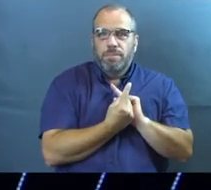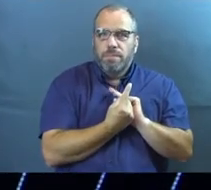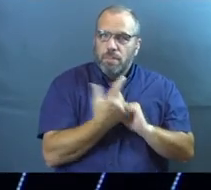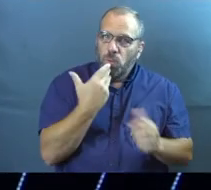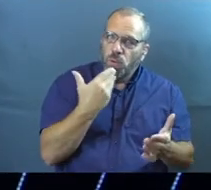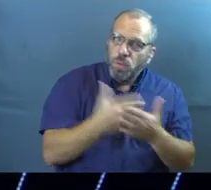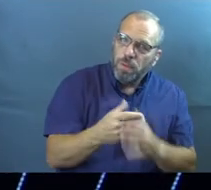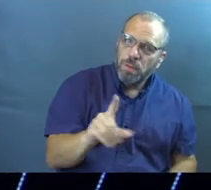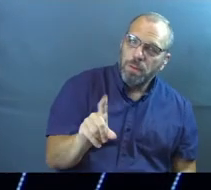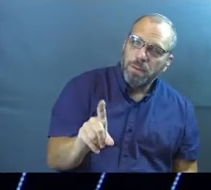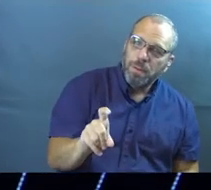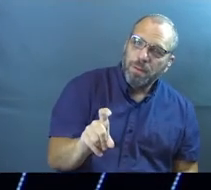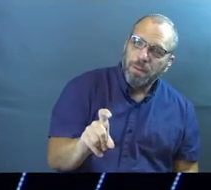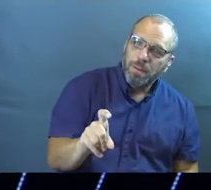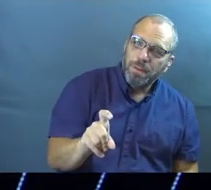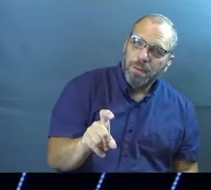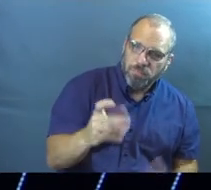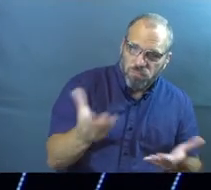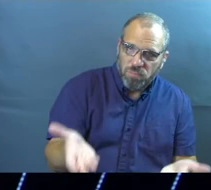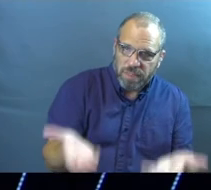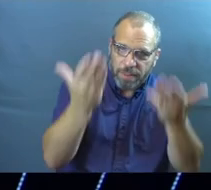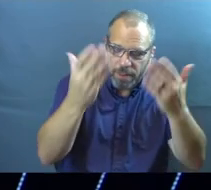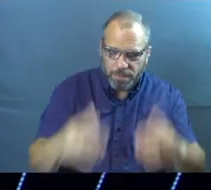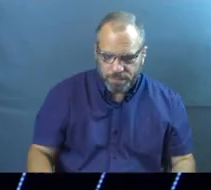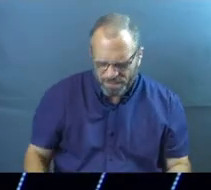Isn't that good? Would you guys stand?